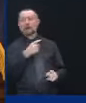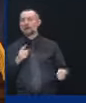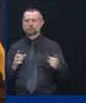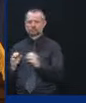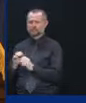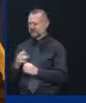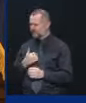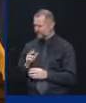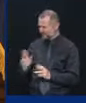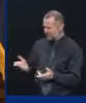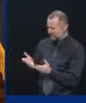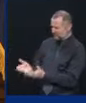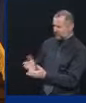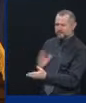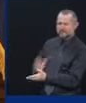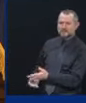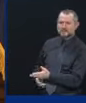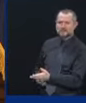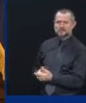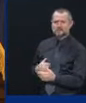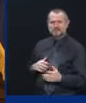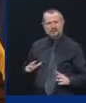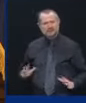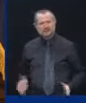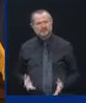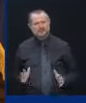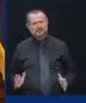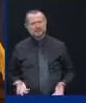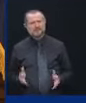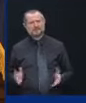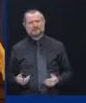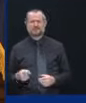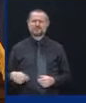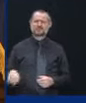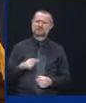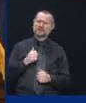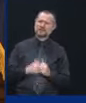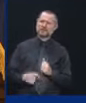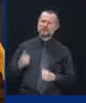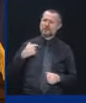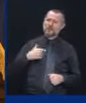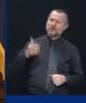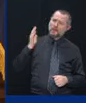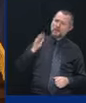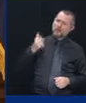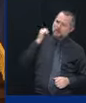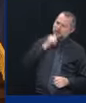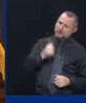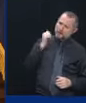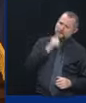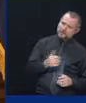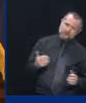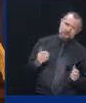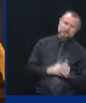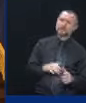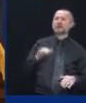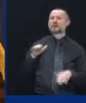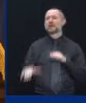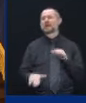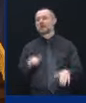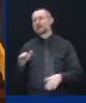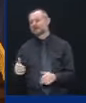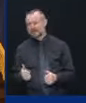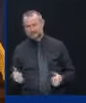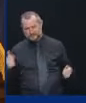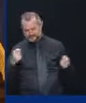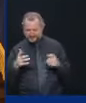have been pushing every briefing, hospital management to get as